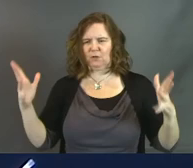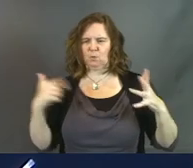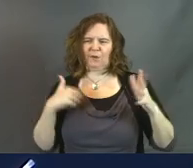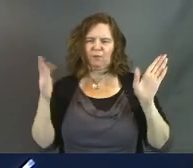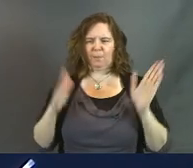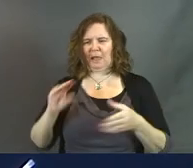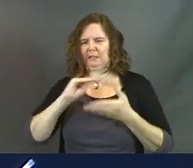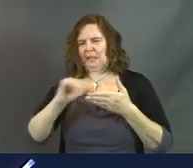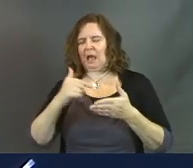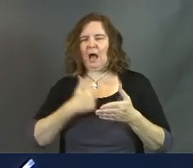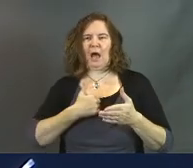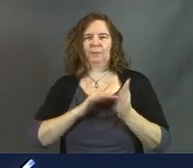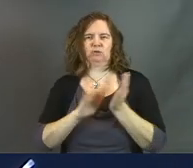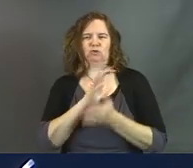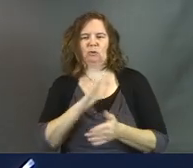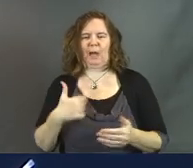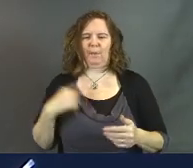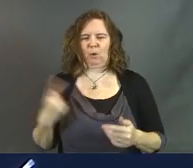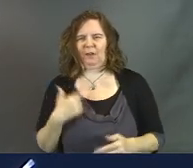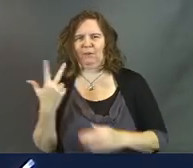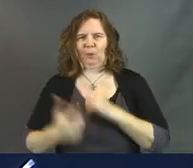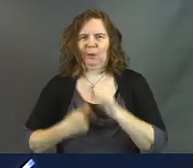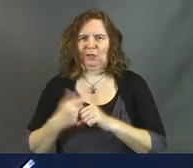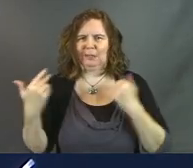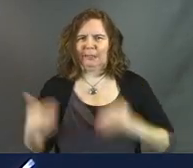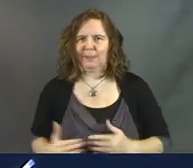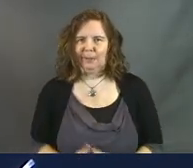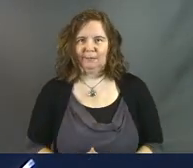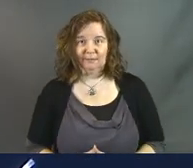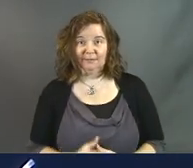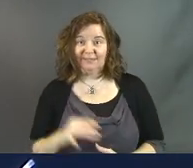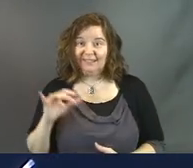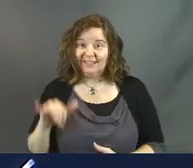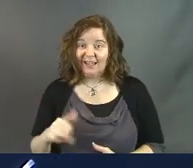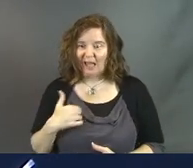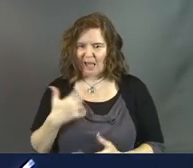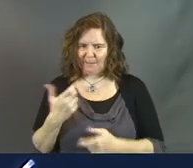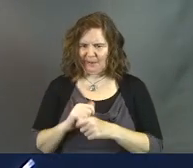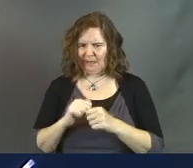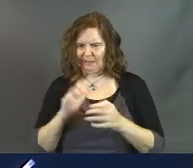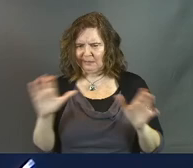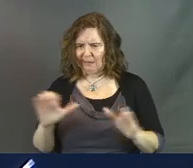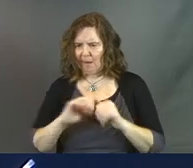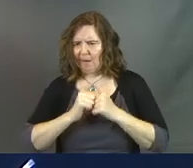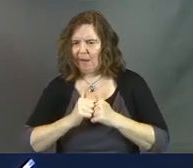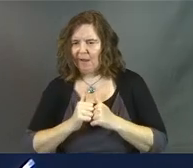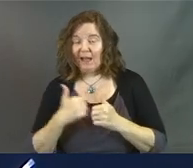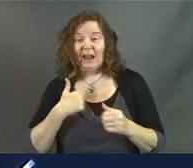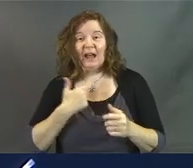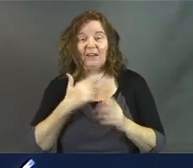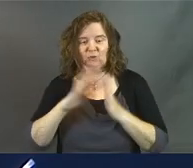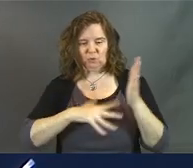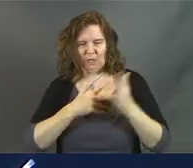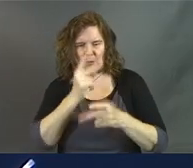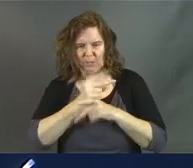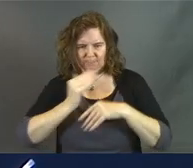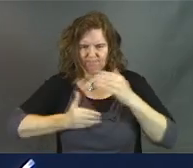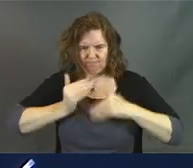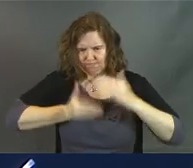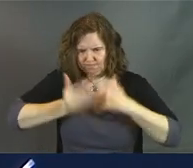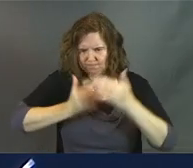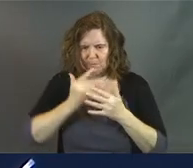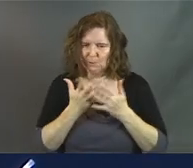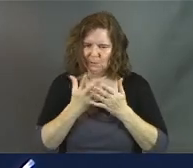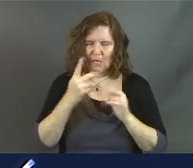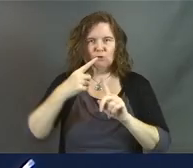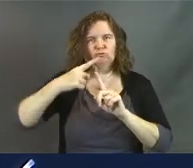got to plant a seed. Now, I'm Jesus Christ. I'm only here for 3 years, for heaven's sake. How am I going to get this done? And I got a schedule to keep, and let's go.